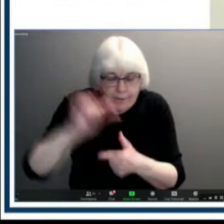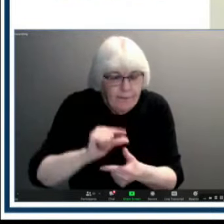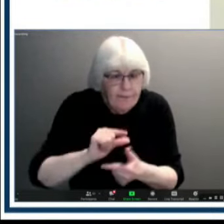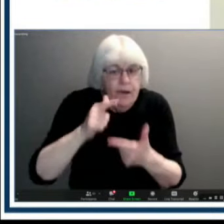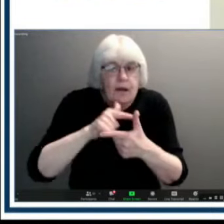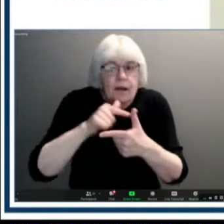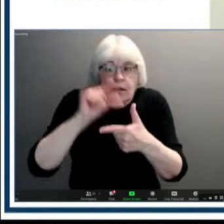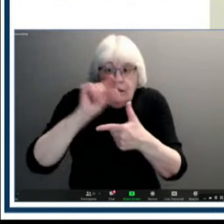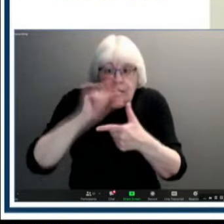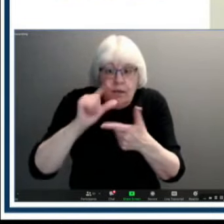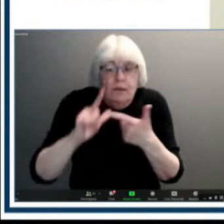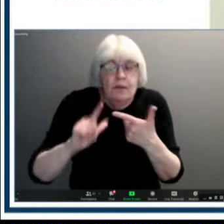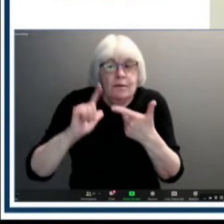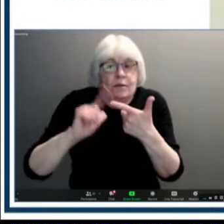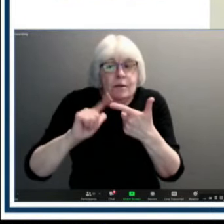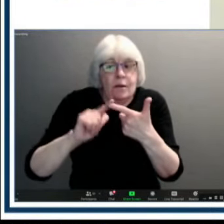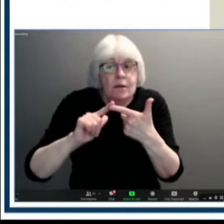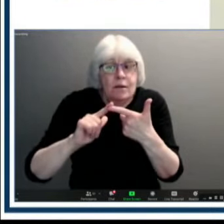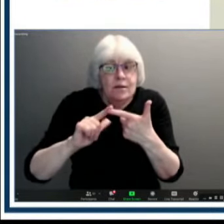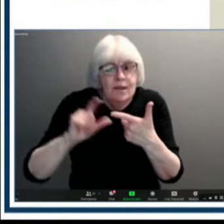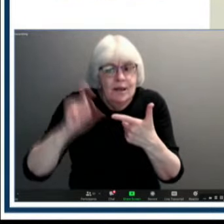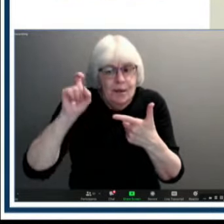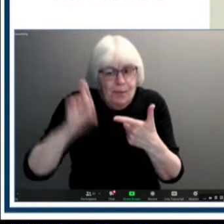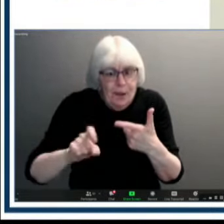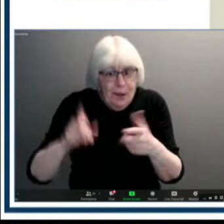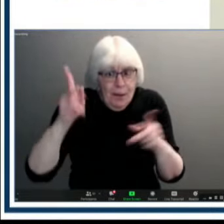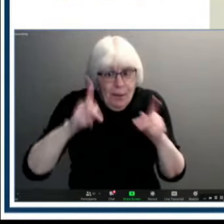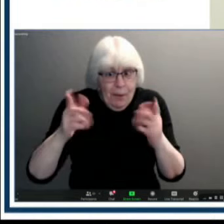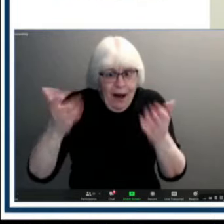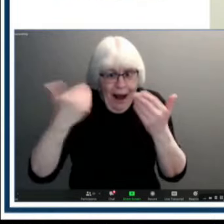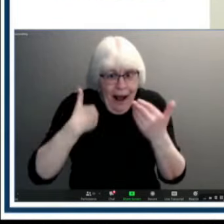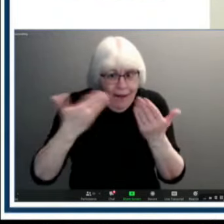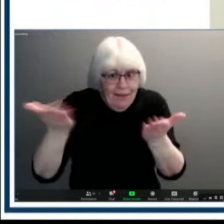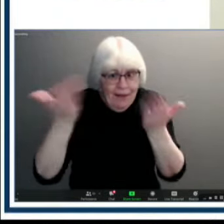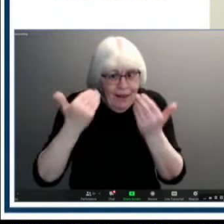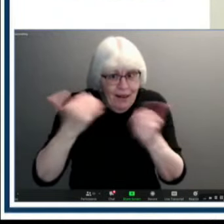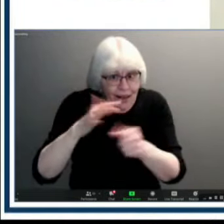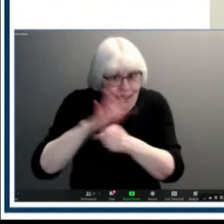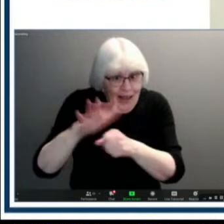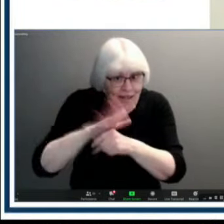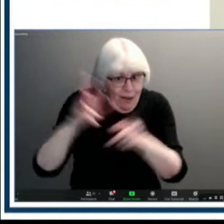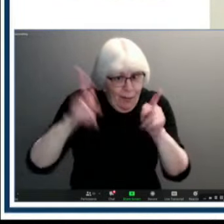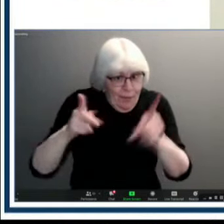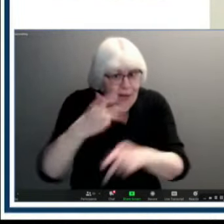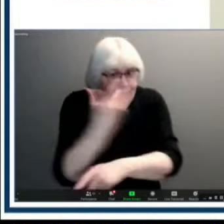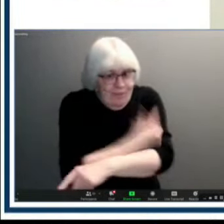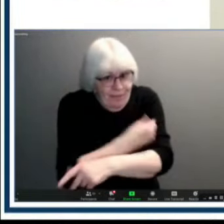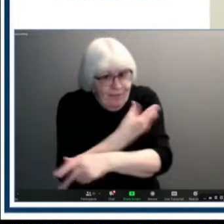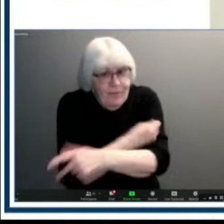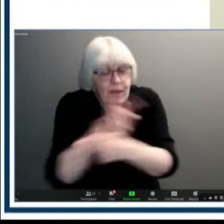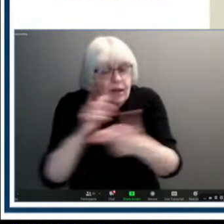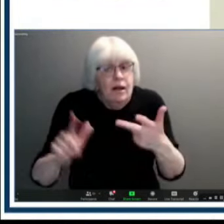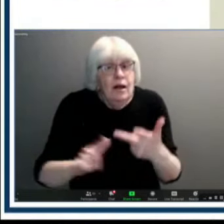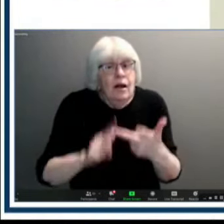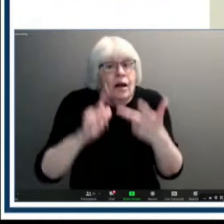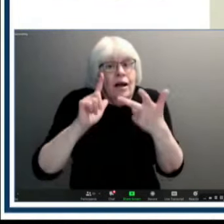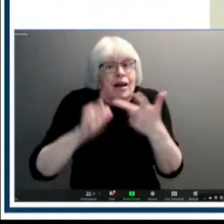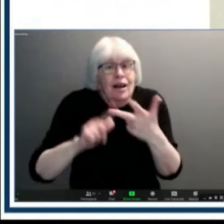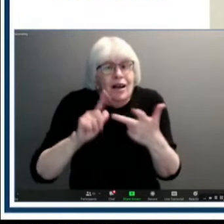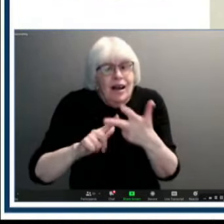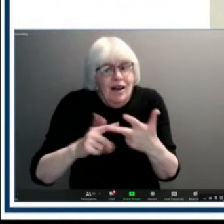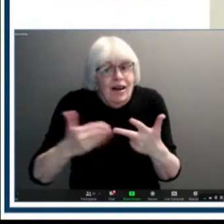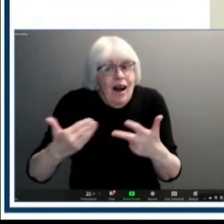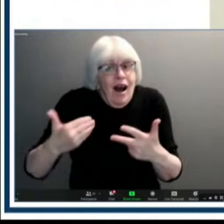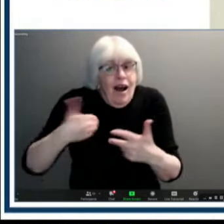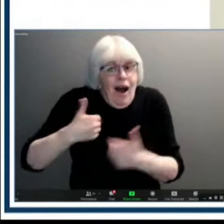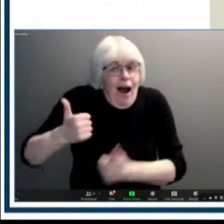actually inject the boosters. And we're talking to. We'll reach out to the Canadian Armed Forces. We'll reach out to